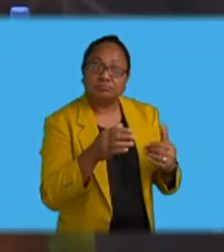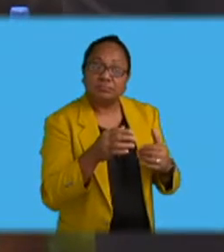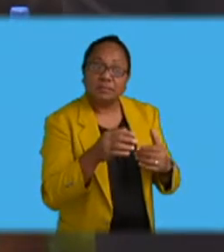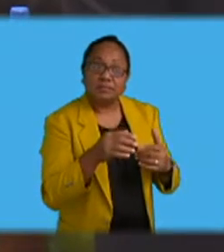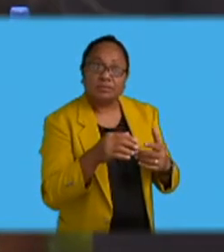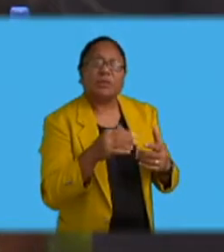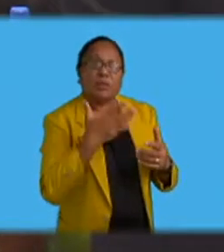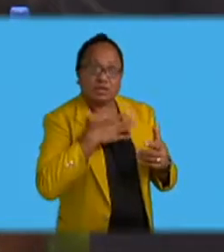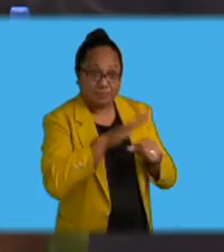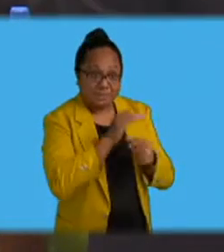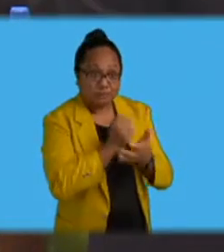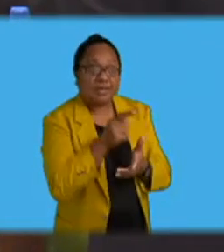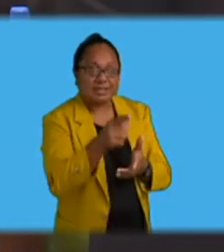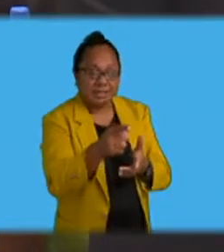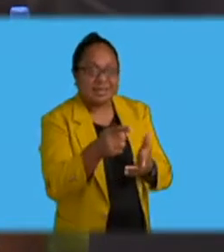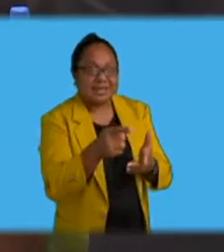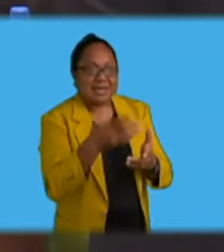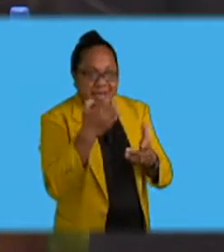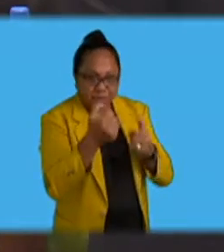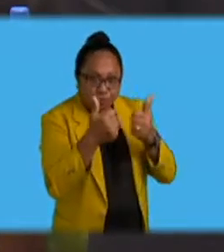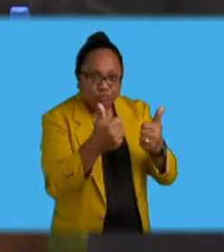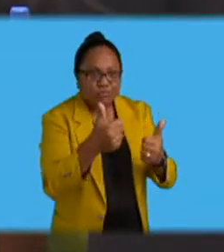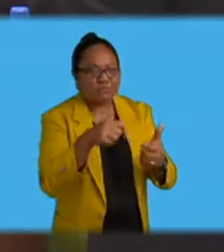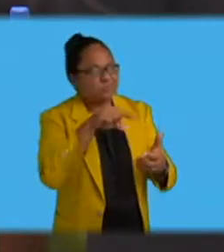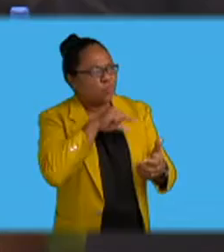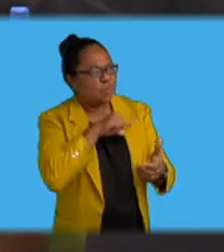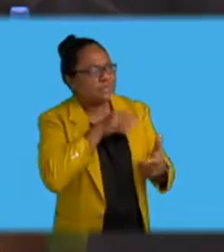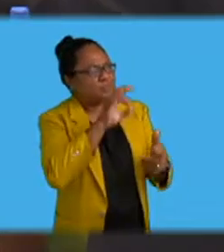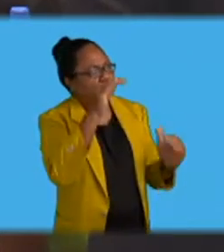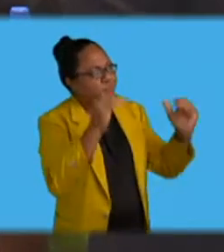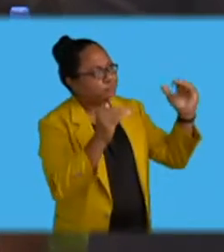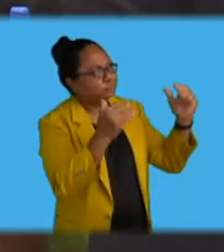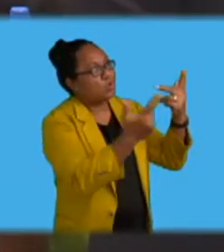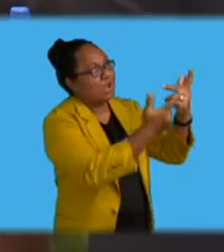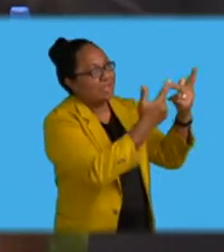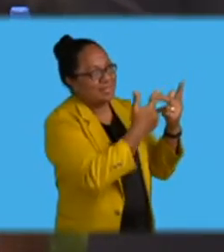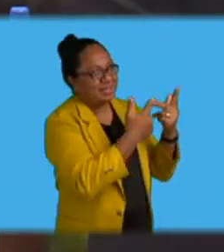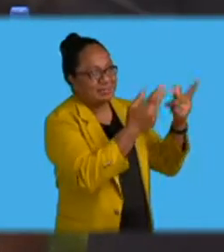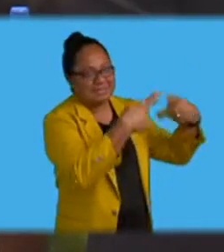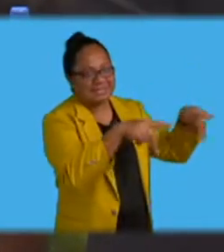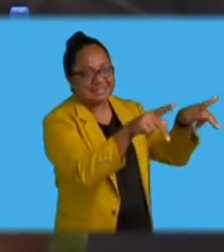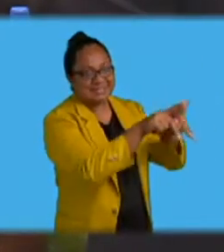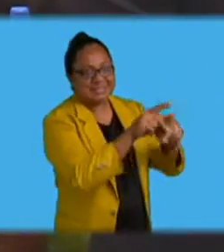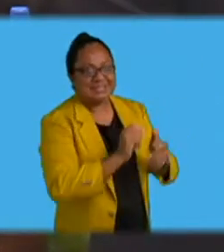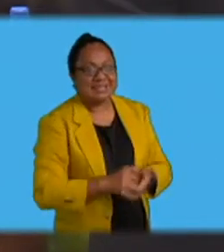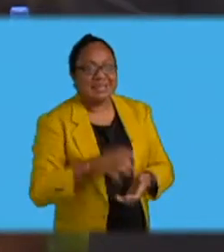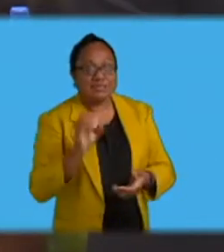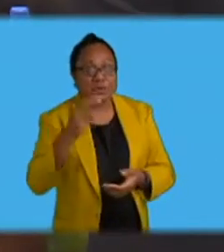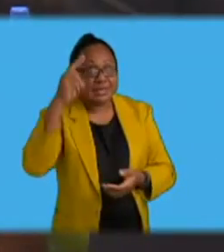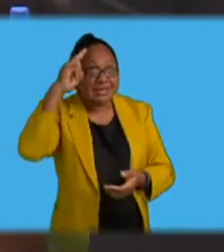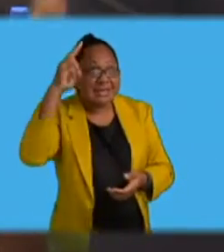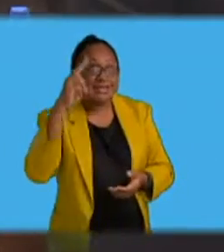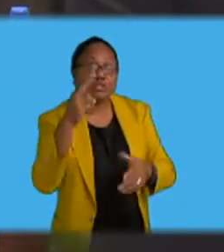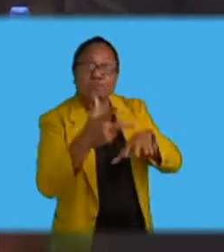jurisdictions, Madam Speaker. Madam Speaker, the National Green